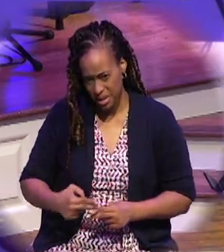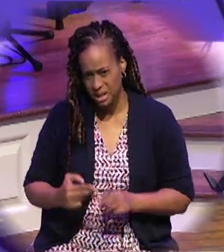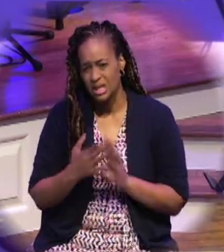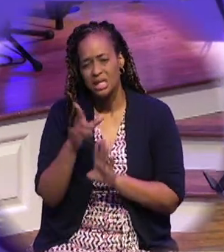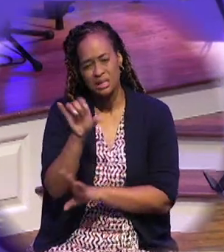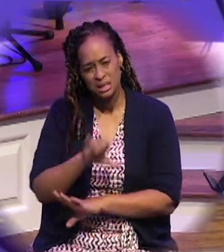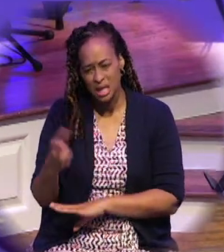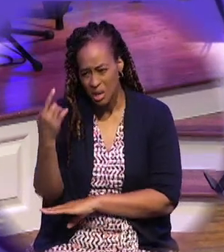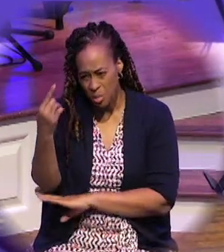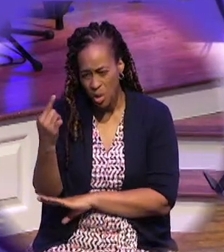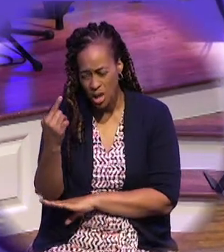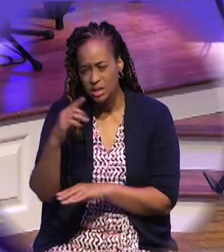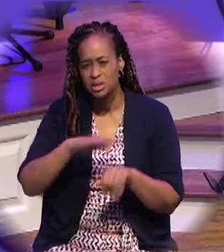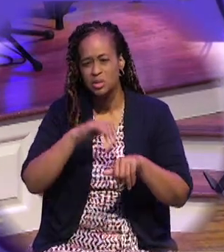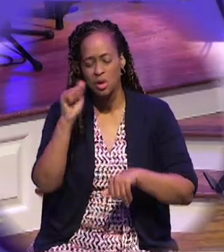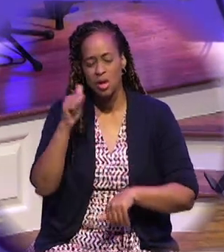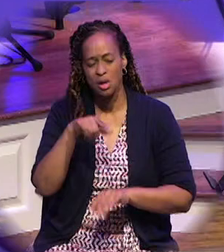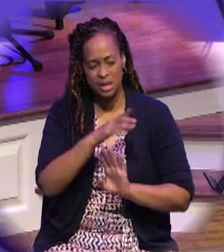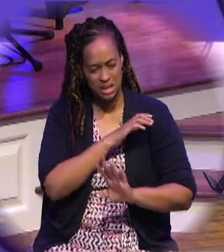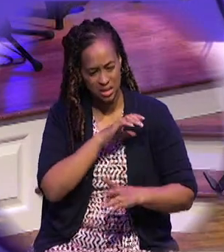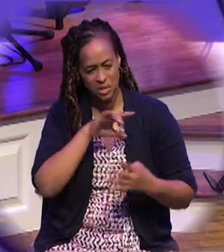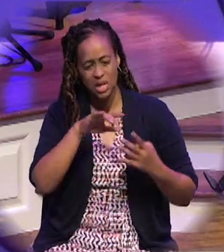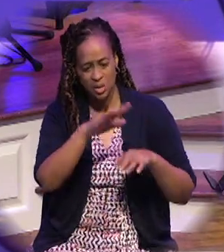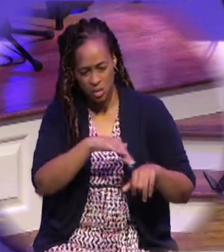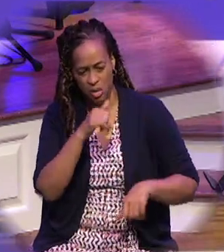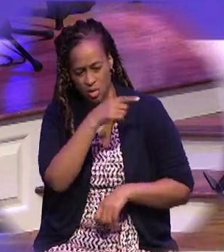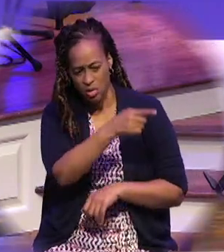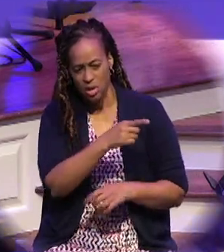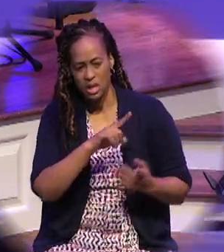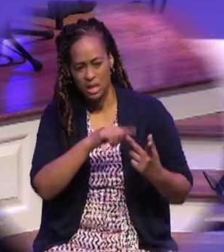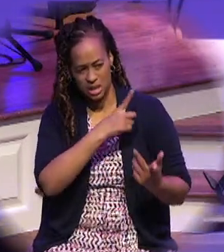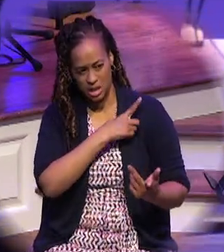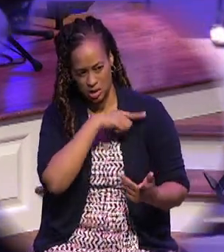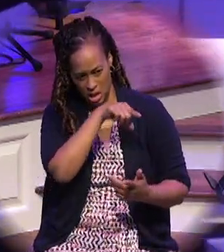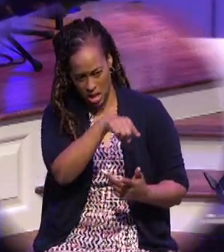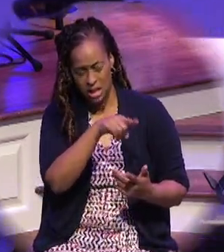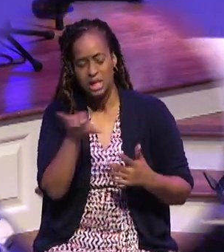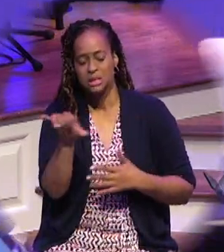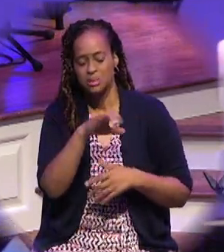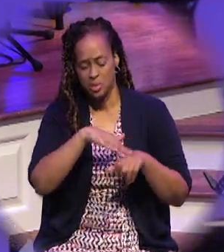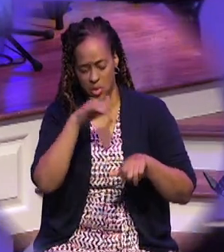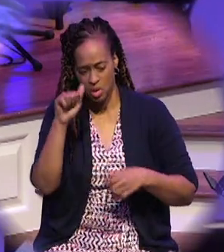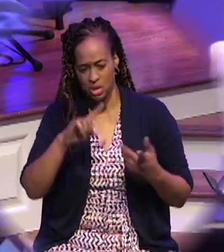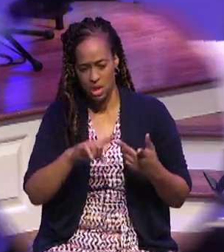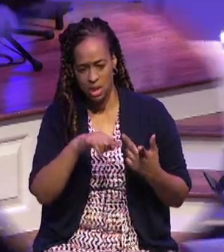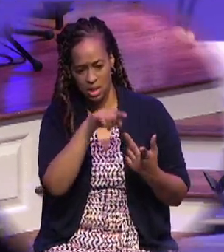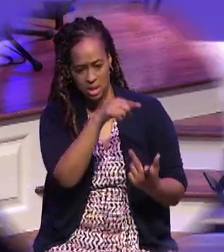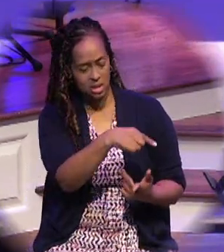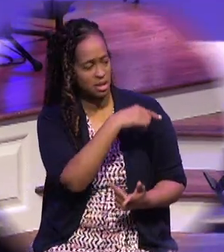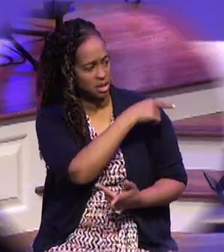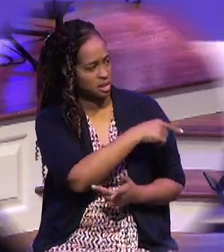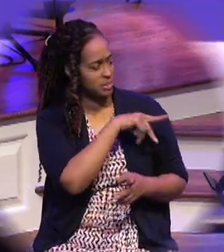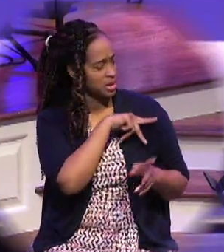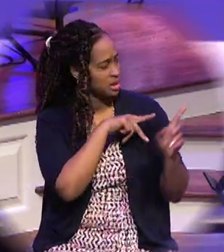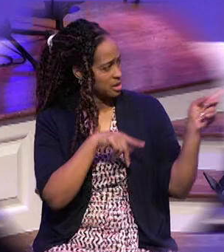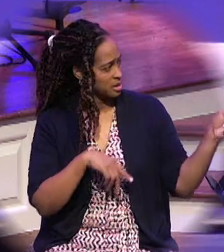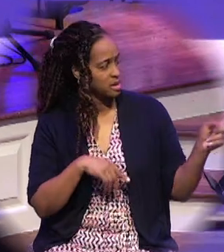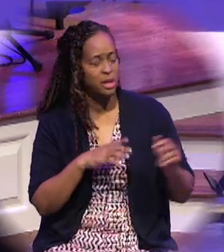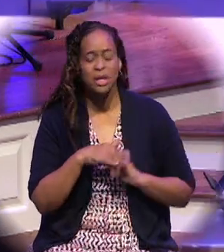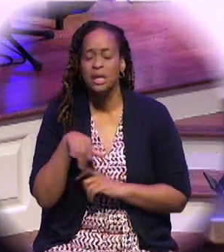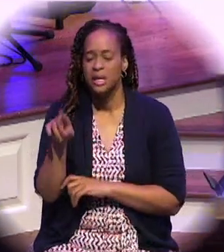same one who's called Caesar. He's the same one who's called Deja. He's the same one who's called Clifford, and